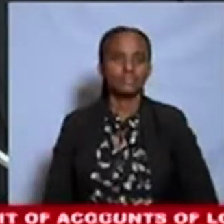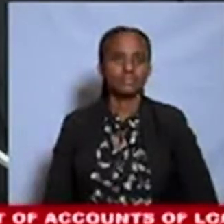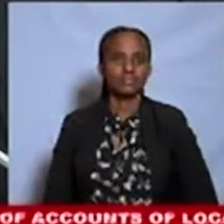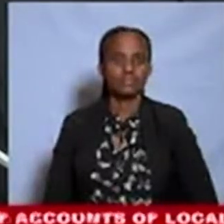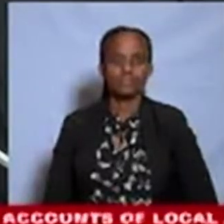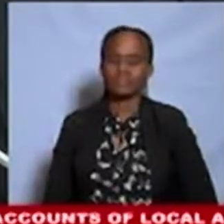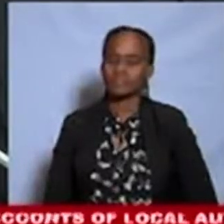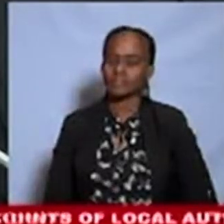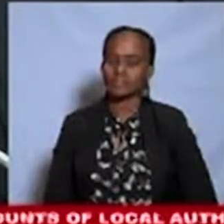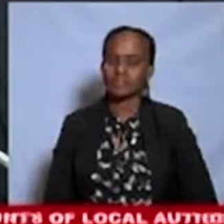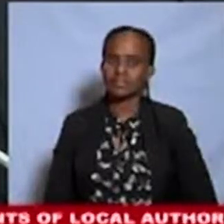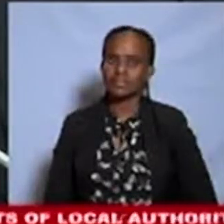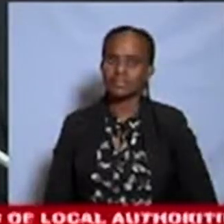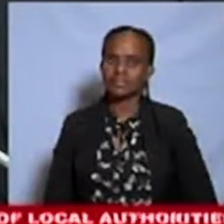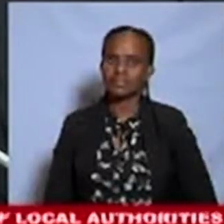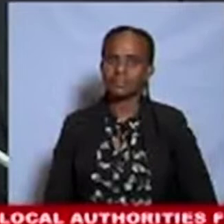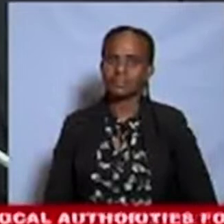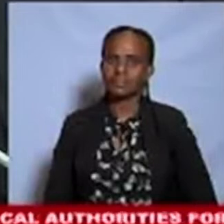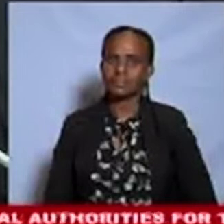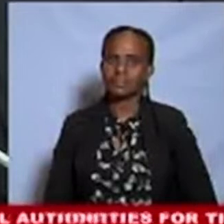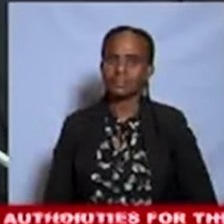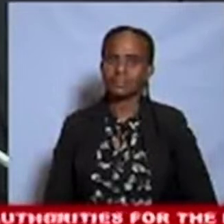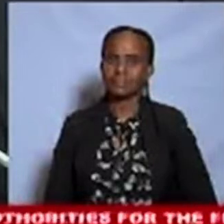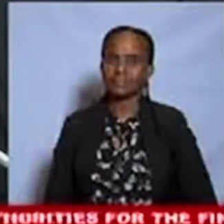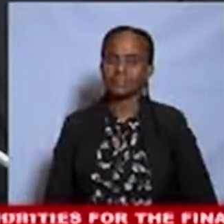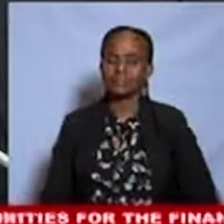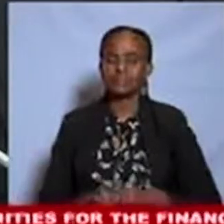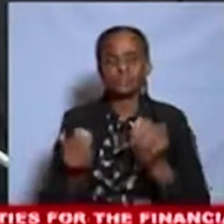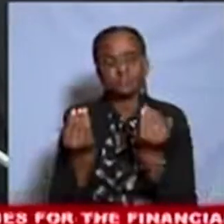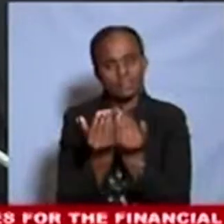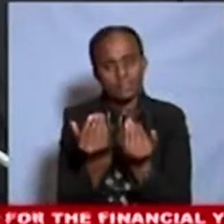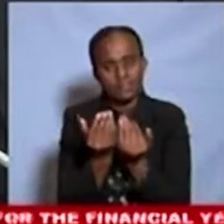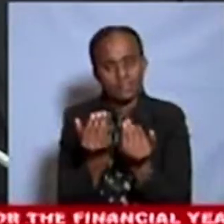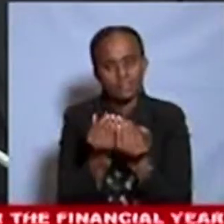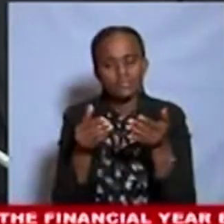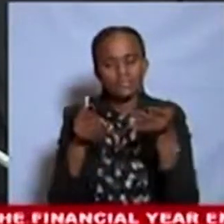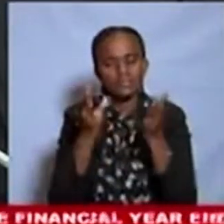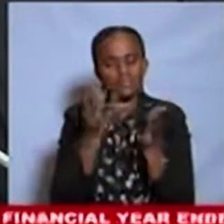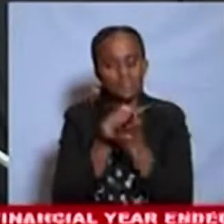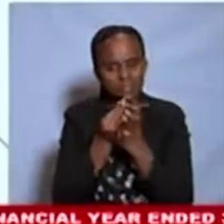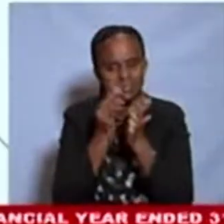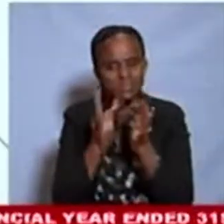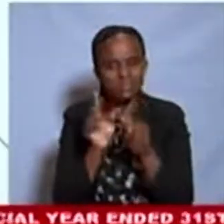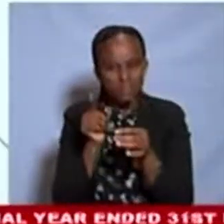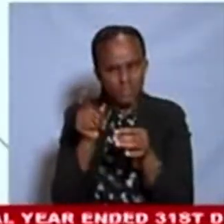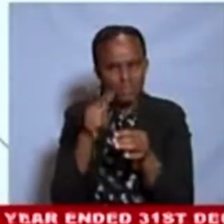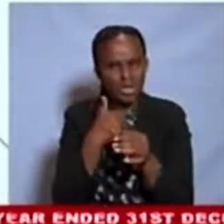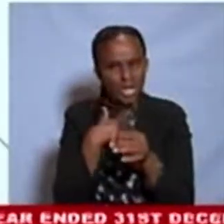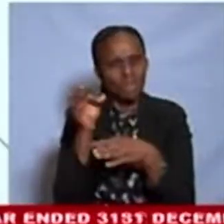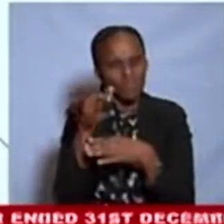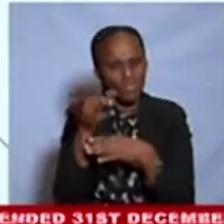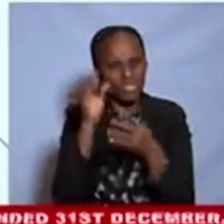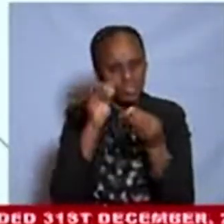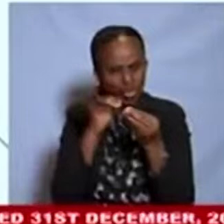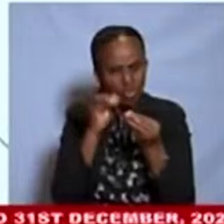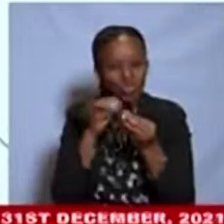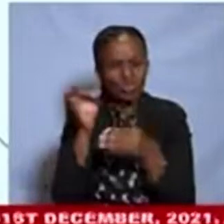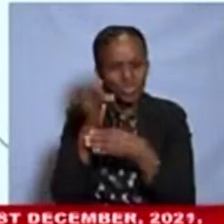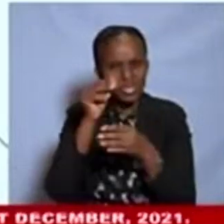Okay. Chair, I seek your indulgence to allow the treasurer to come in. Yes, you also have fish there. Okay. You have a lot of fish in